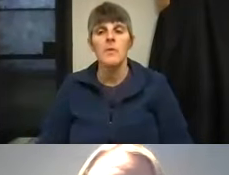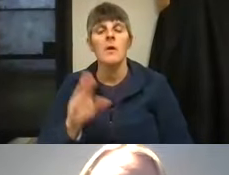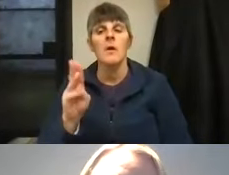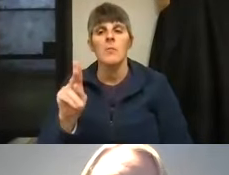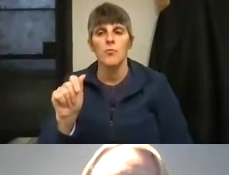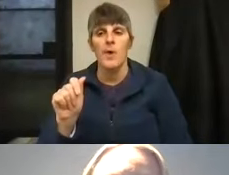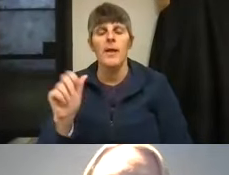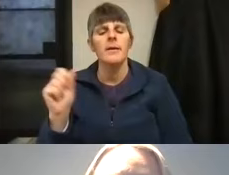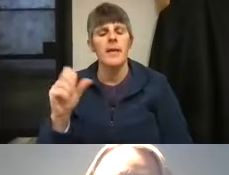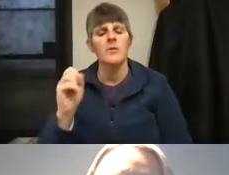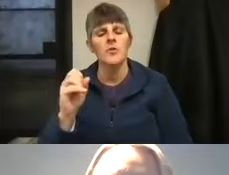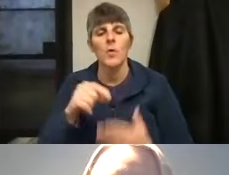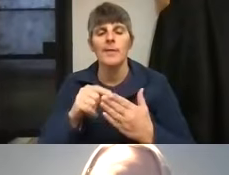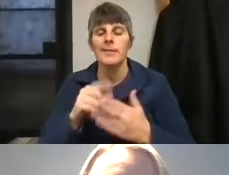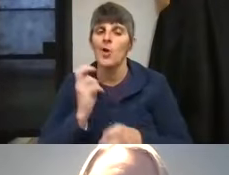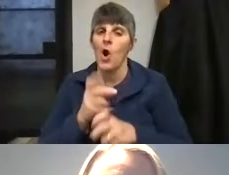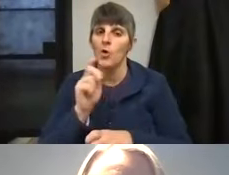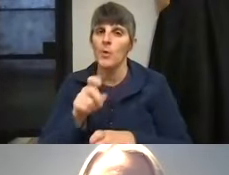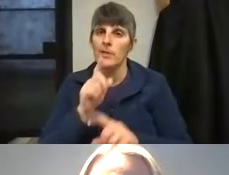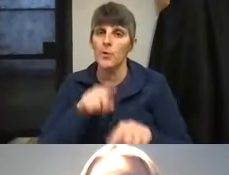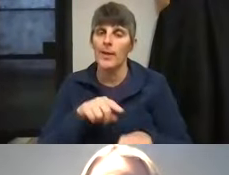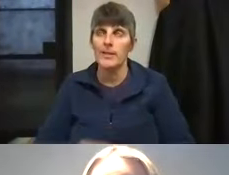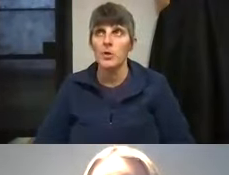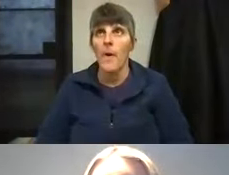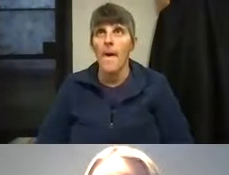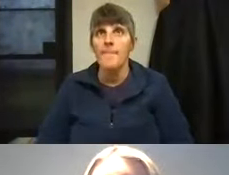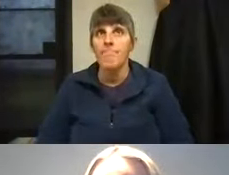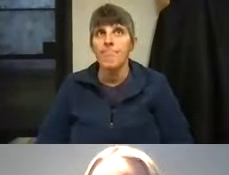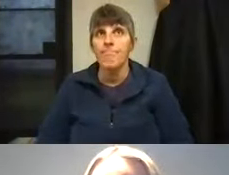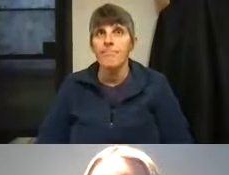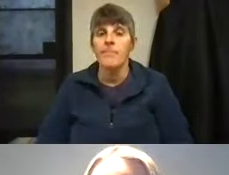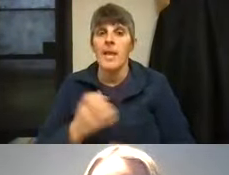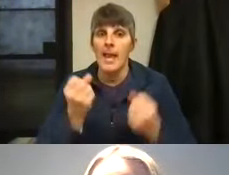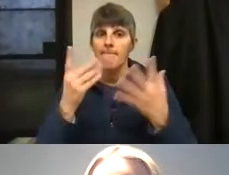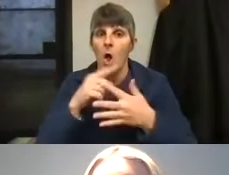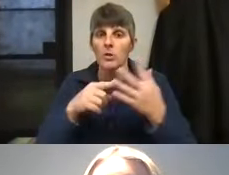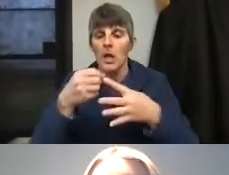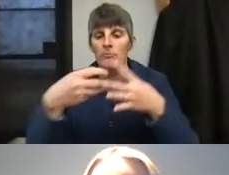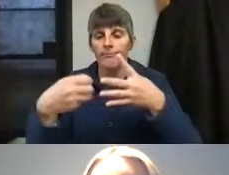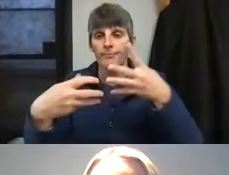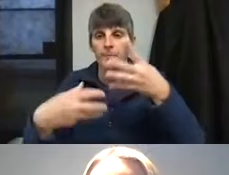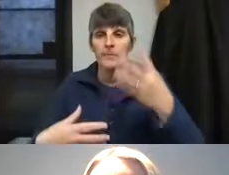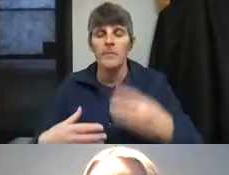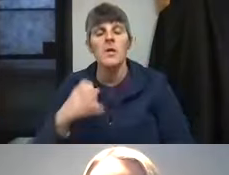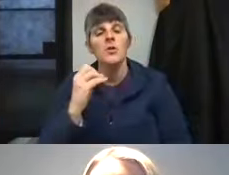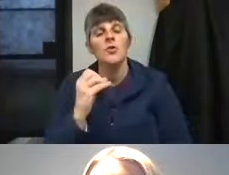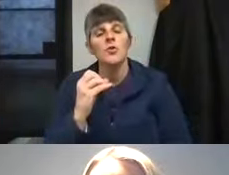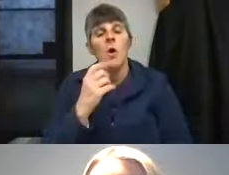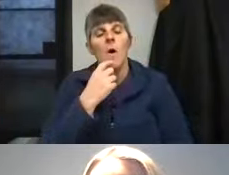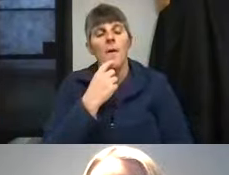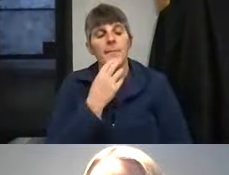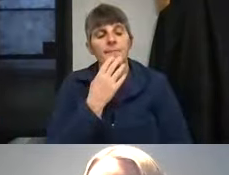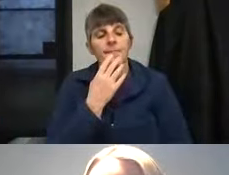so this is kind of a hard question to answer and is multifaceted. So